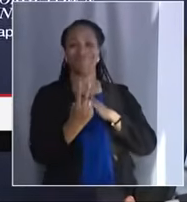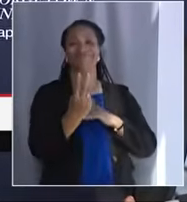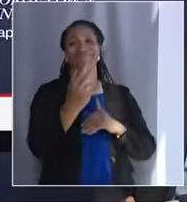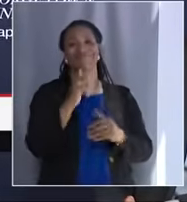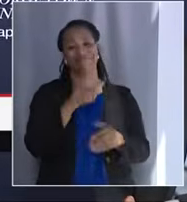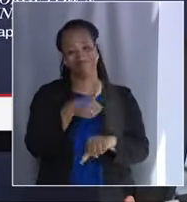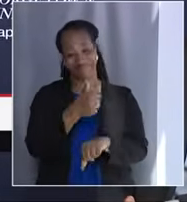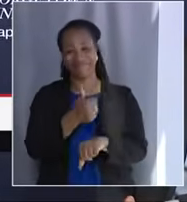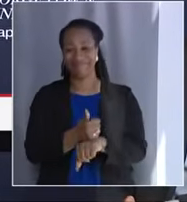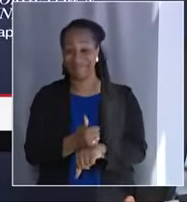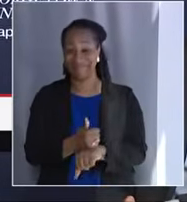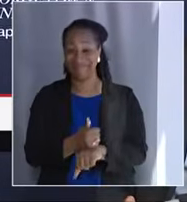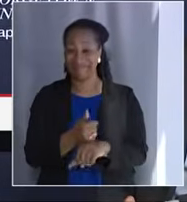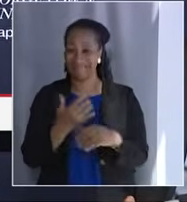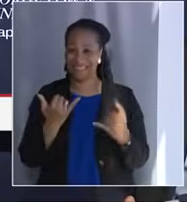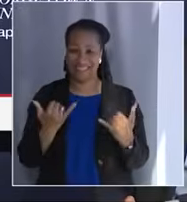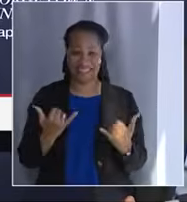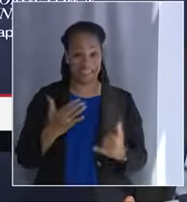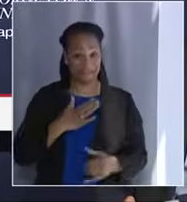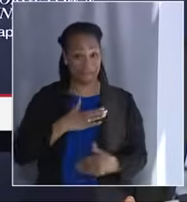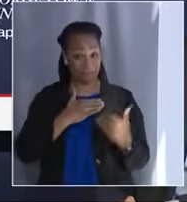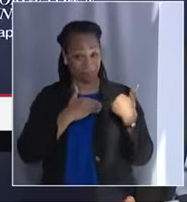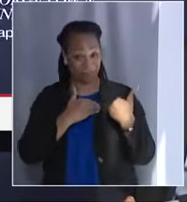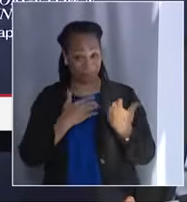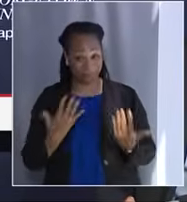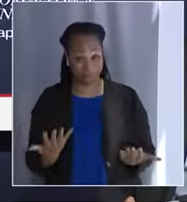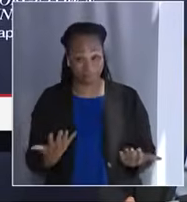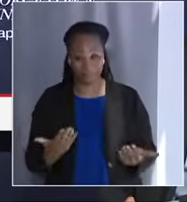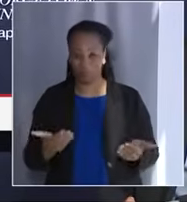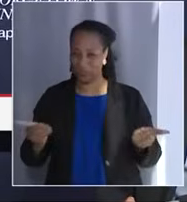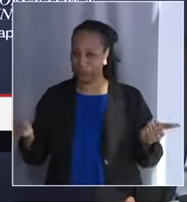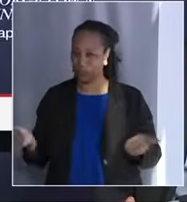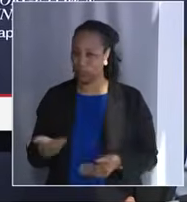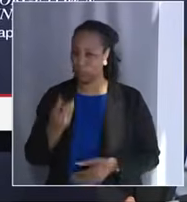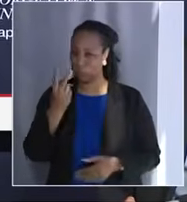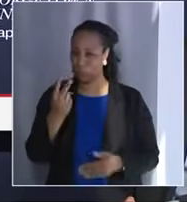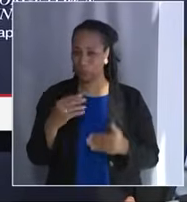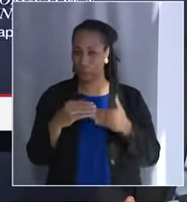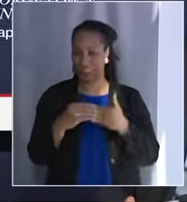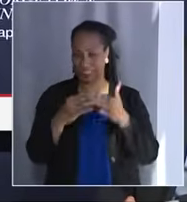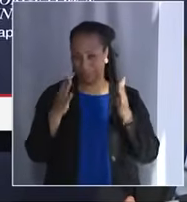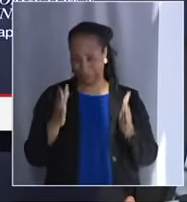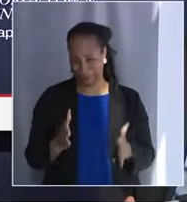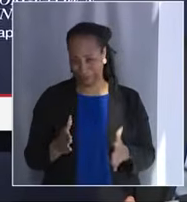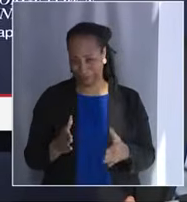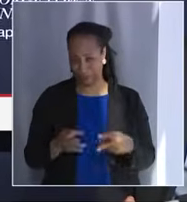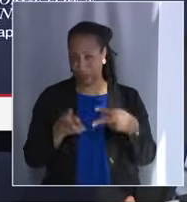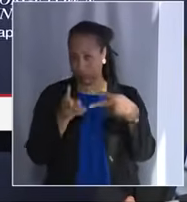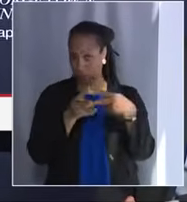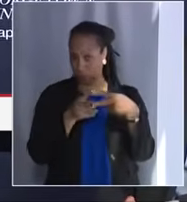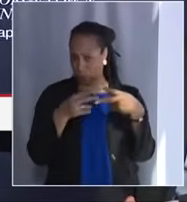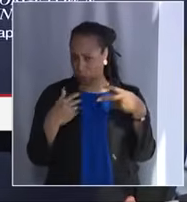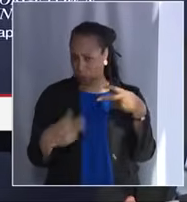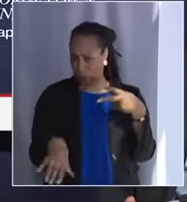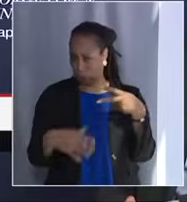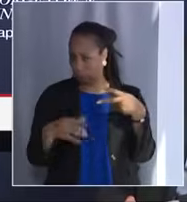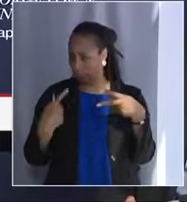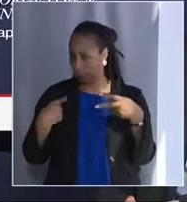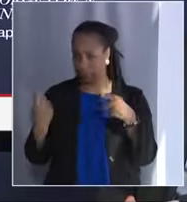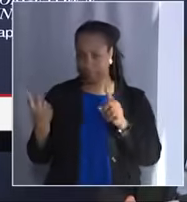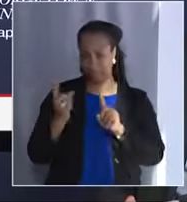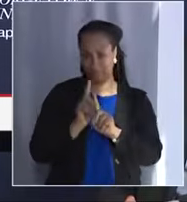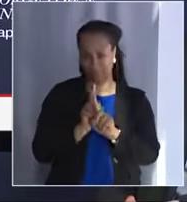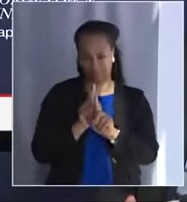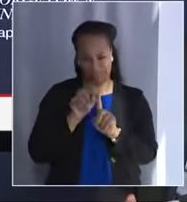A very special person who's been an inspiration and guide to me and my family, as well as my landlord for about 2